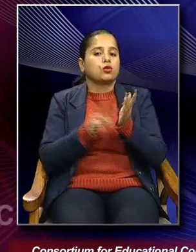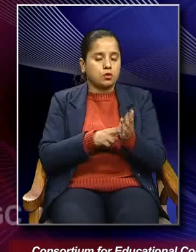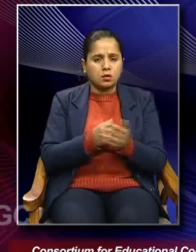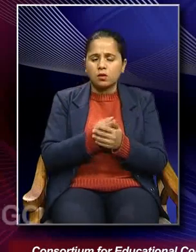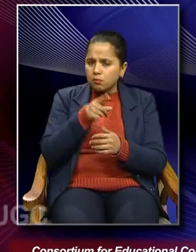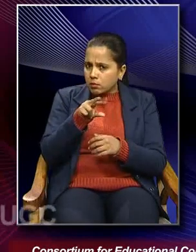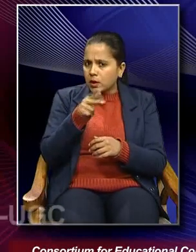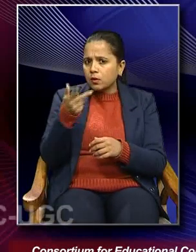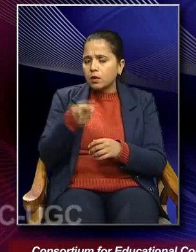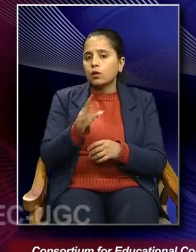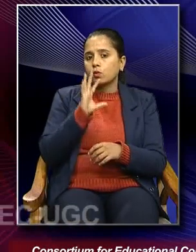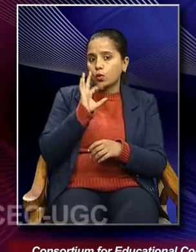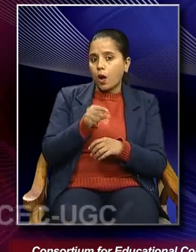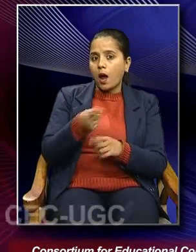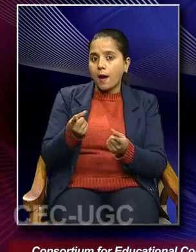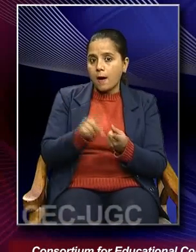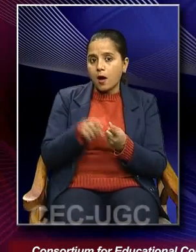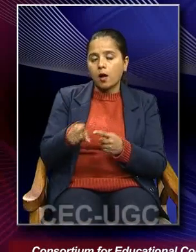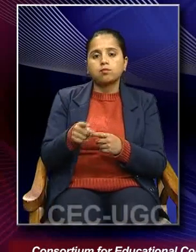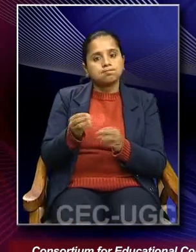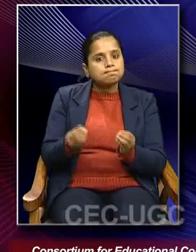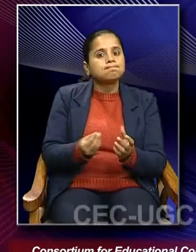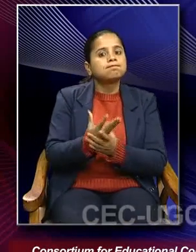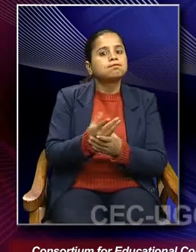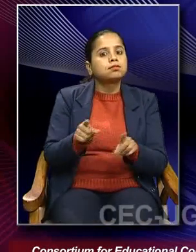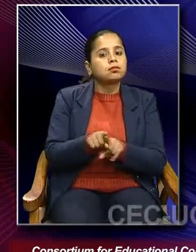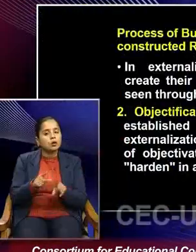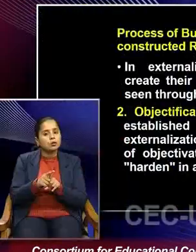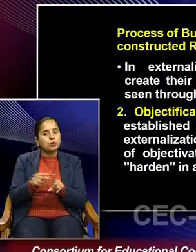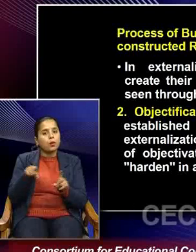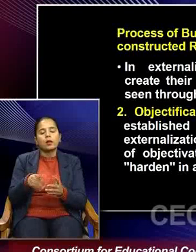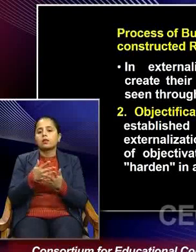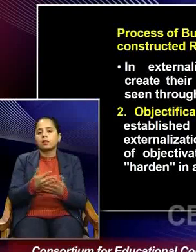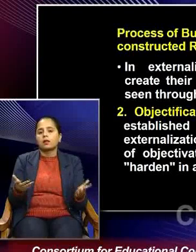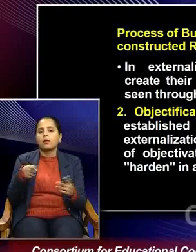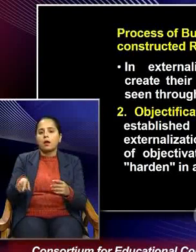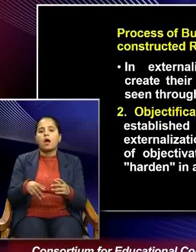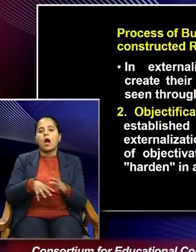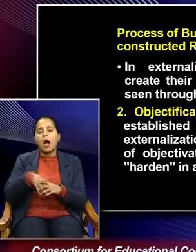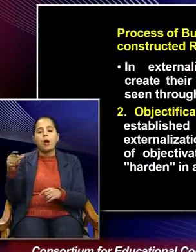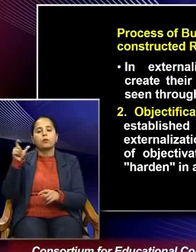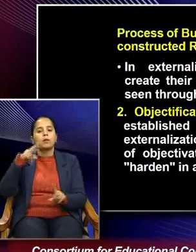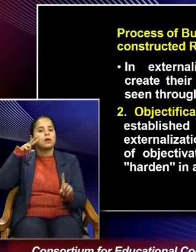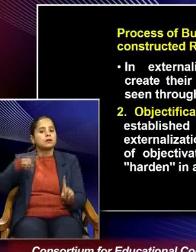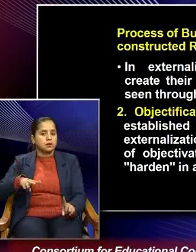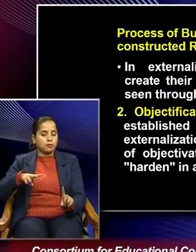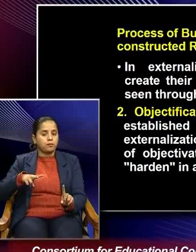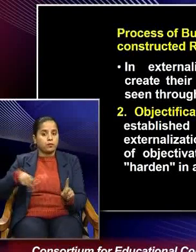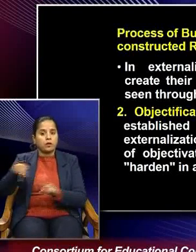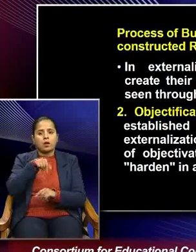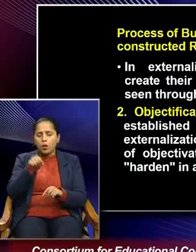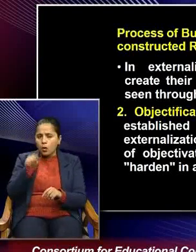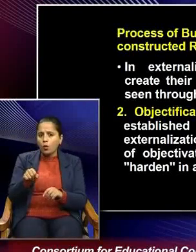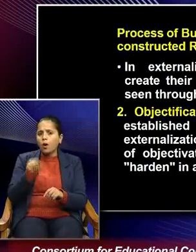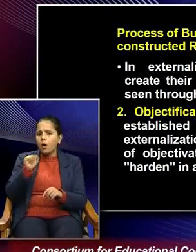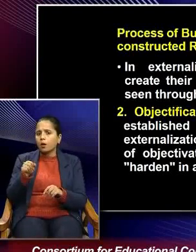Objectification, reality becomes established by the product of externalization through the